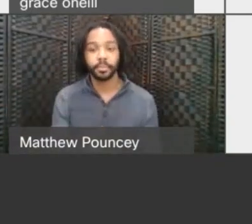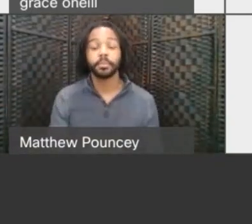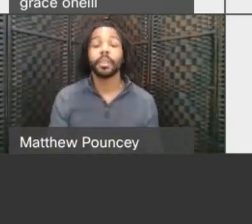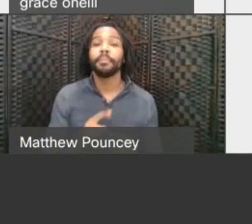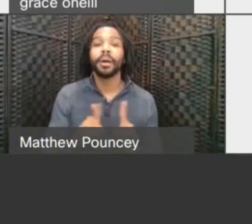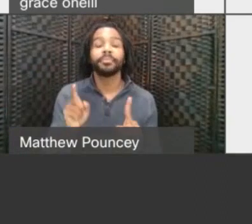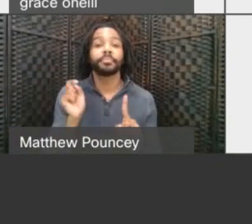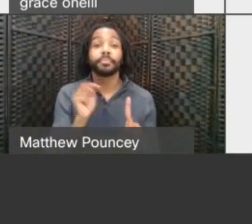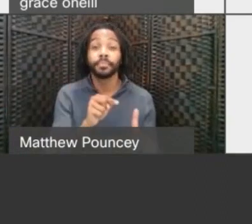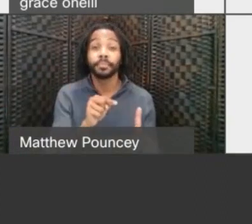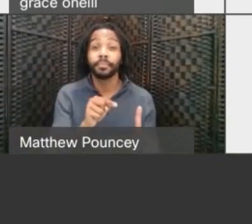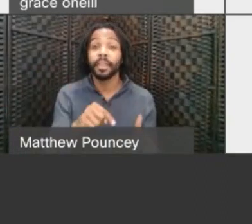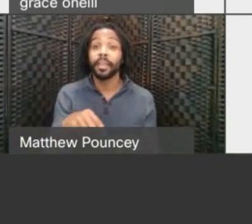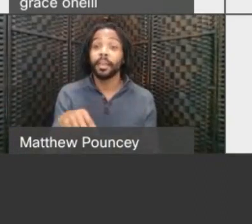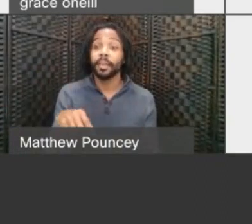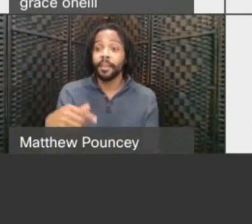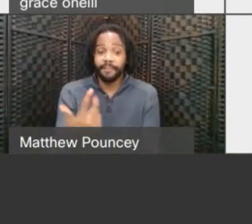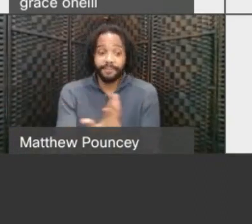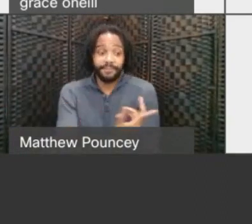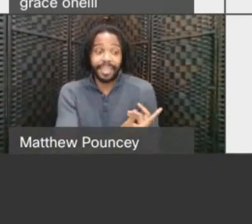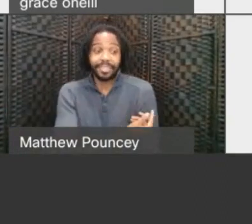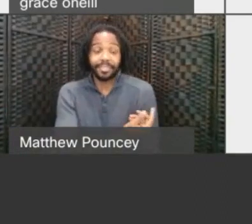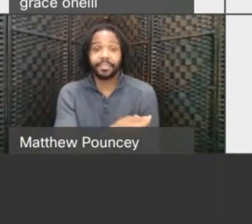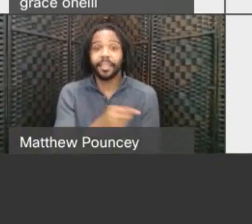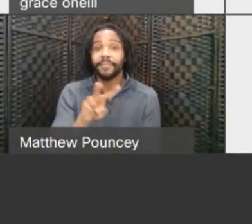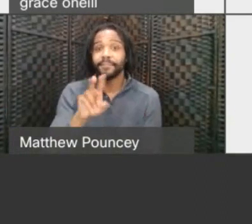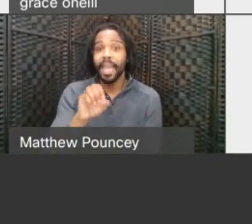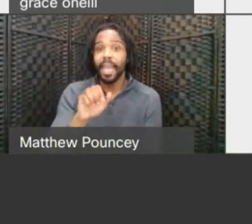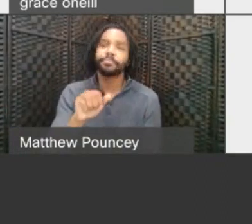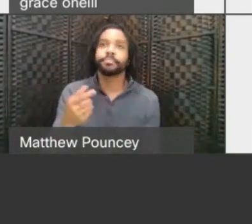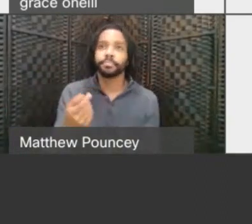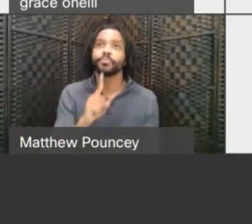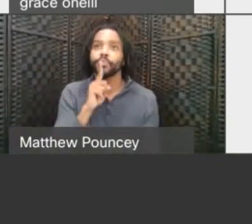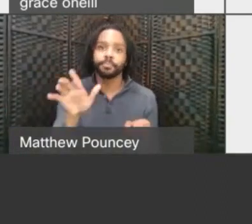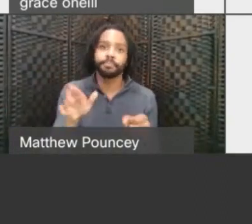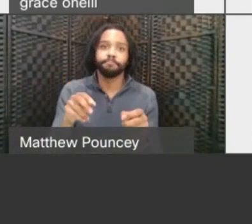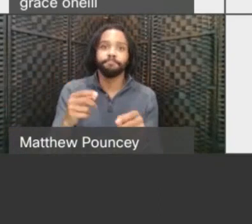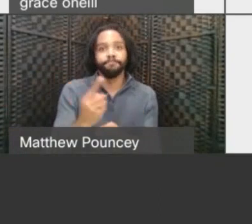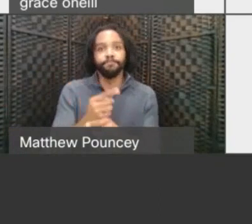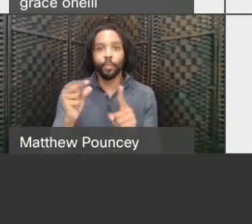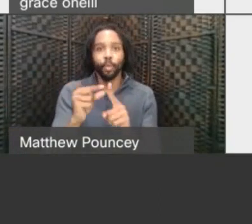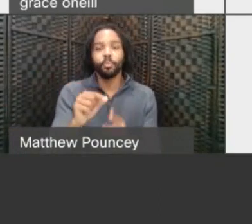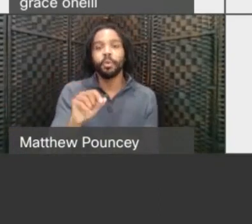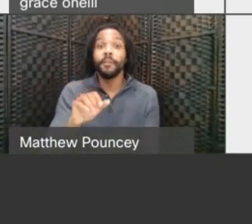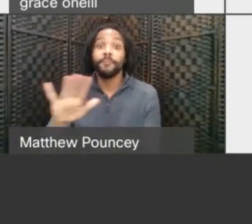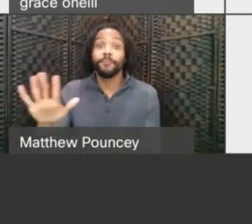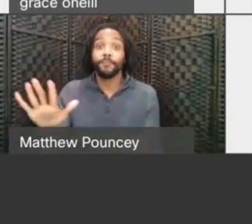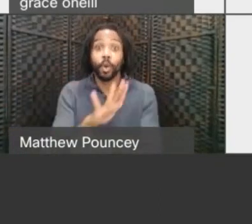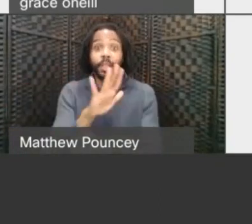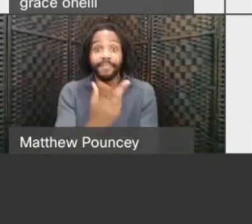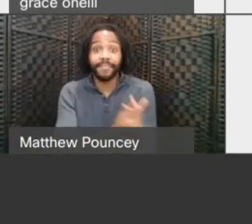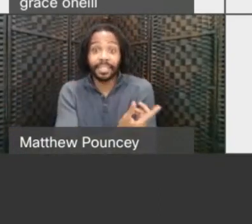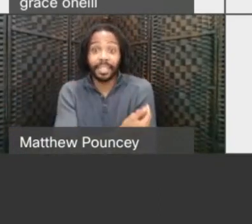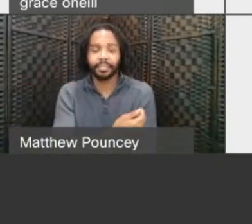vaccinated, as the prior term meant fully vaccinated, one of the challenges with data with this